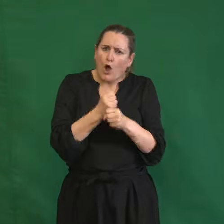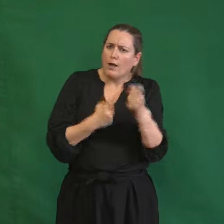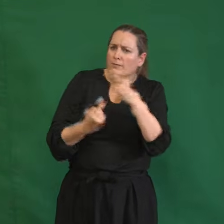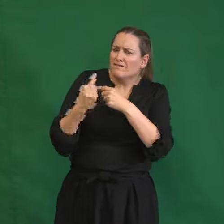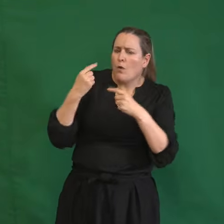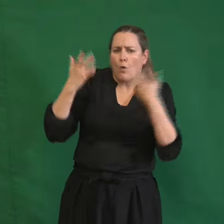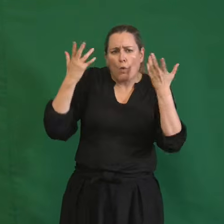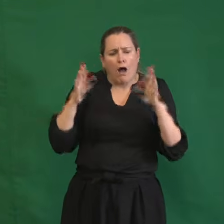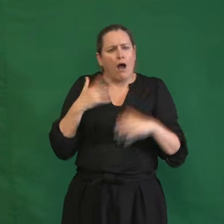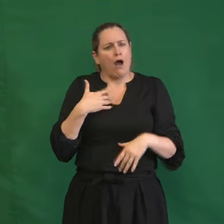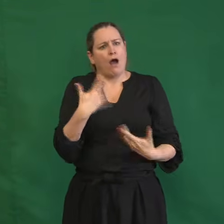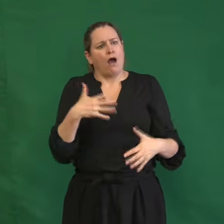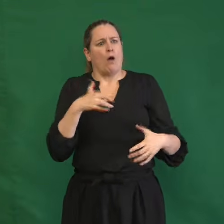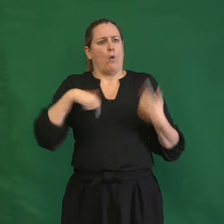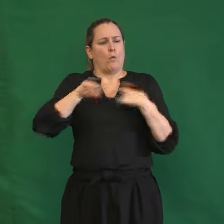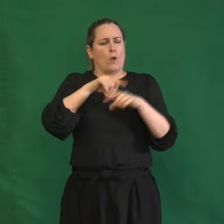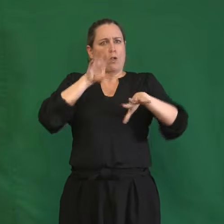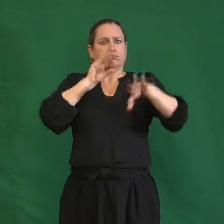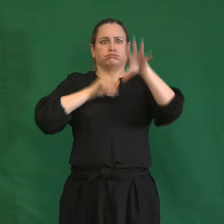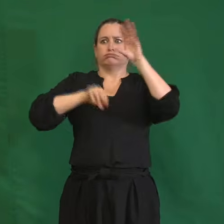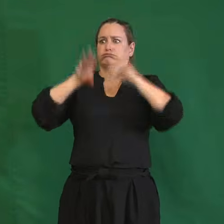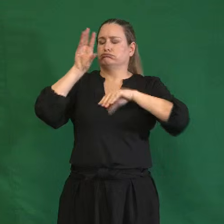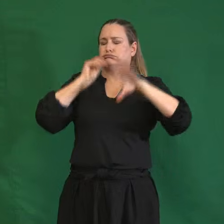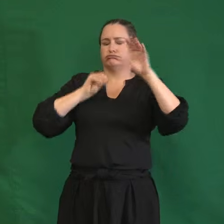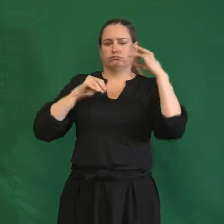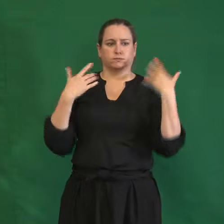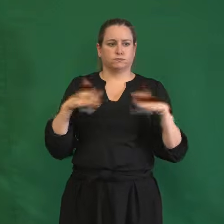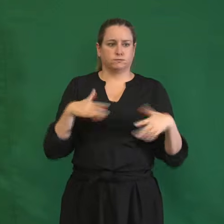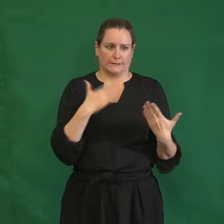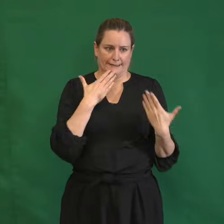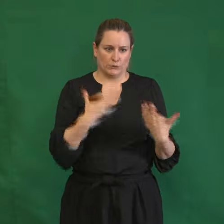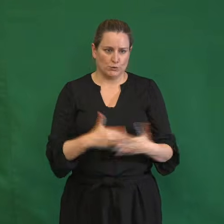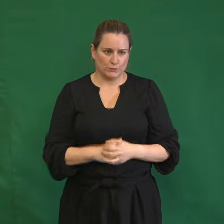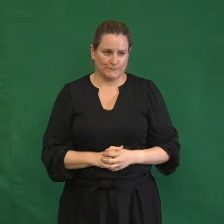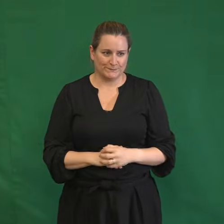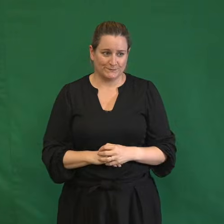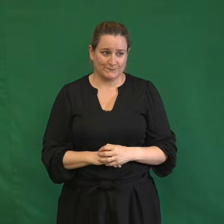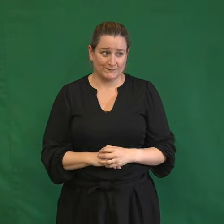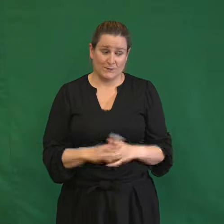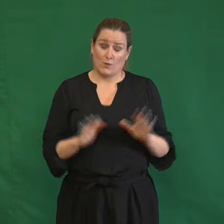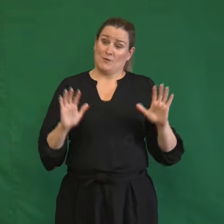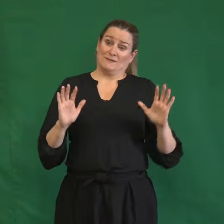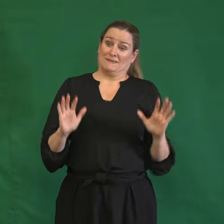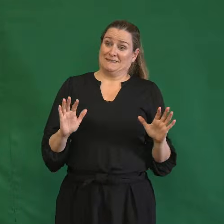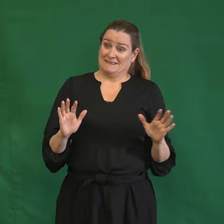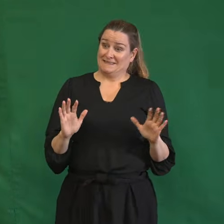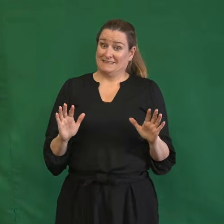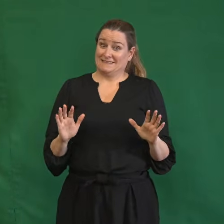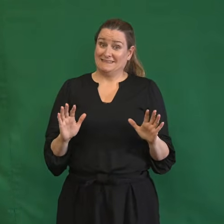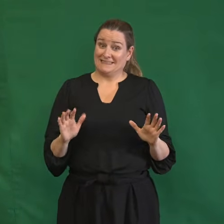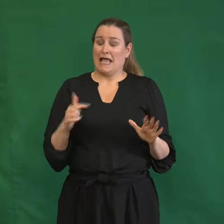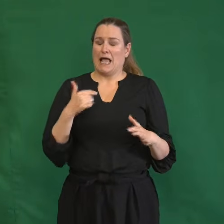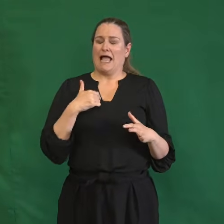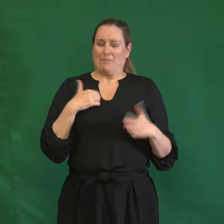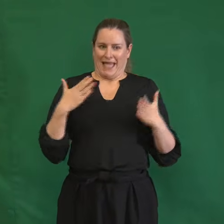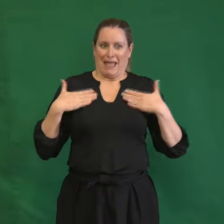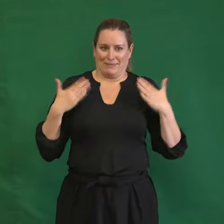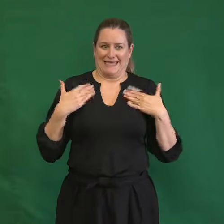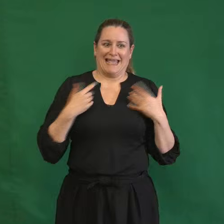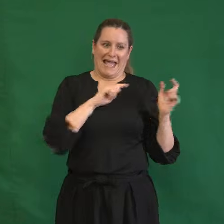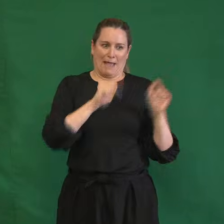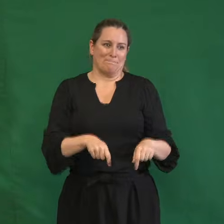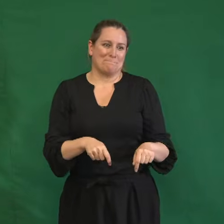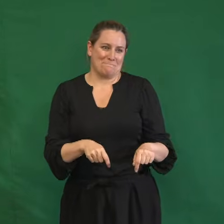developed to bring that to life. I couldn't have missed this work. And of course, I couldn't have